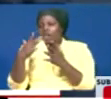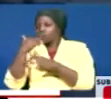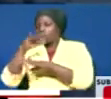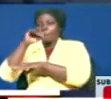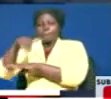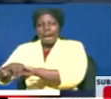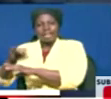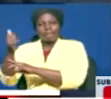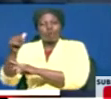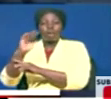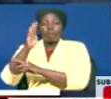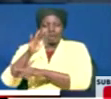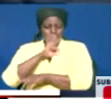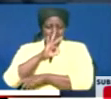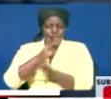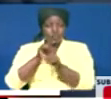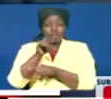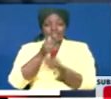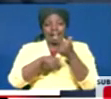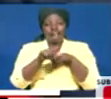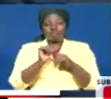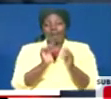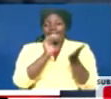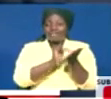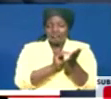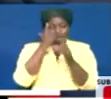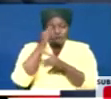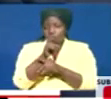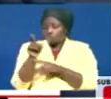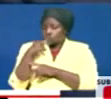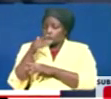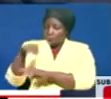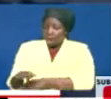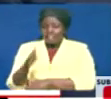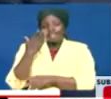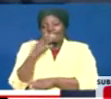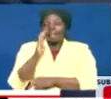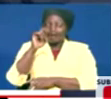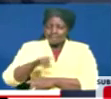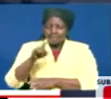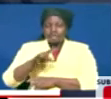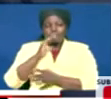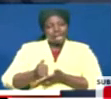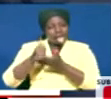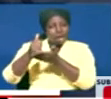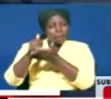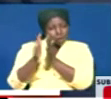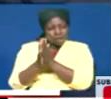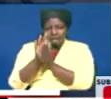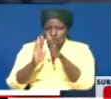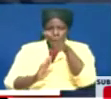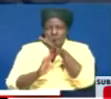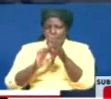from this intervention. Again, for those who have already planted and they need to be assisted for top dressing, we'll be